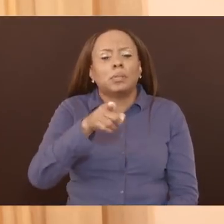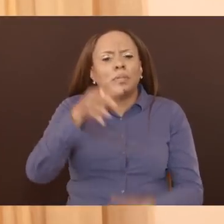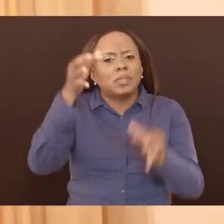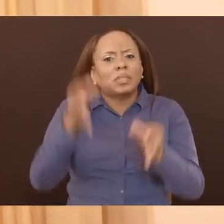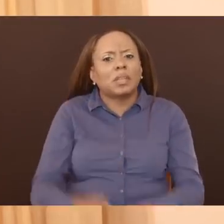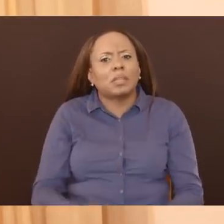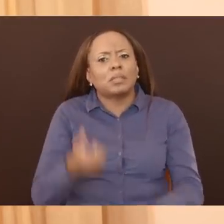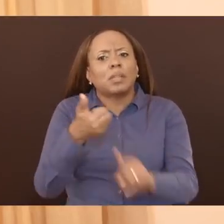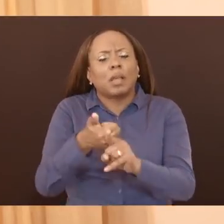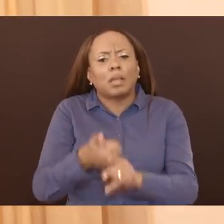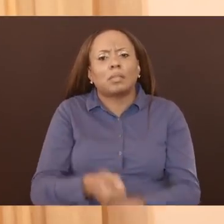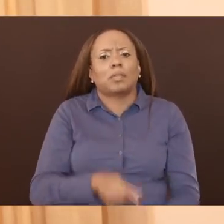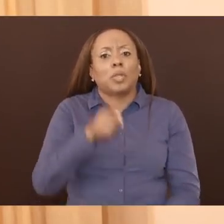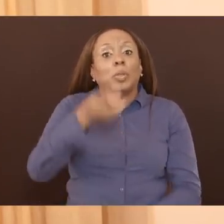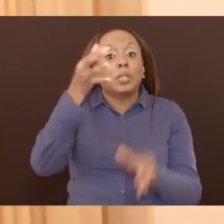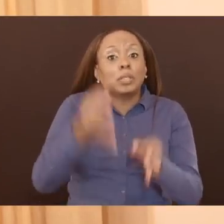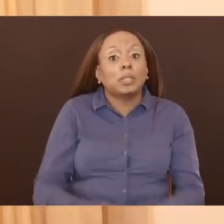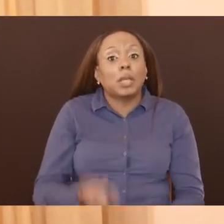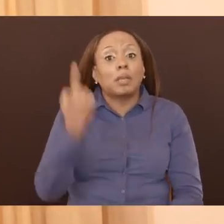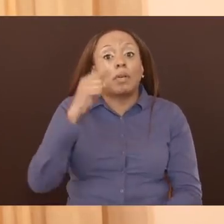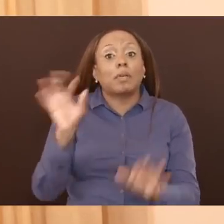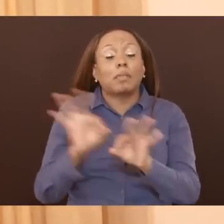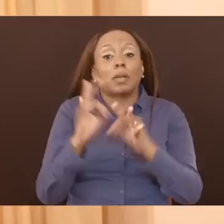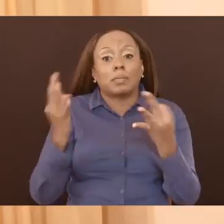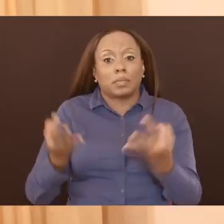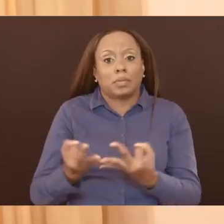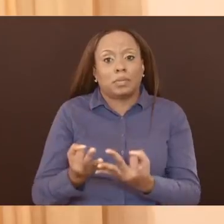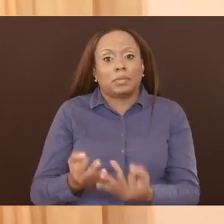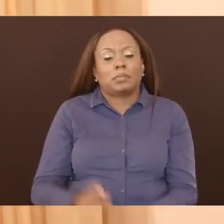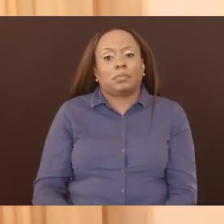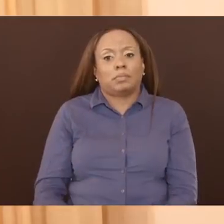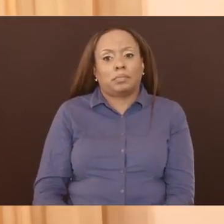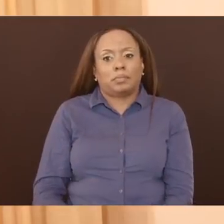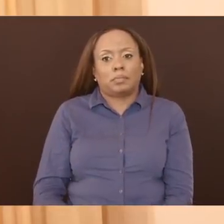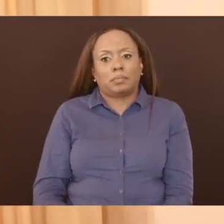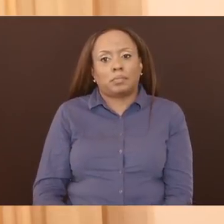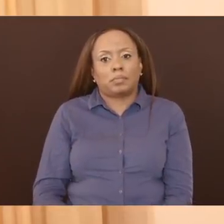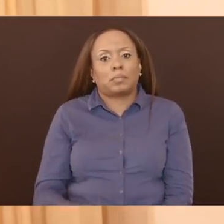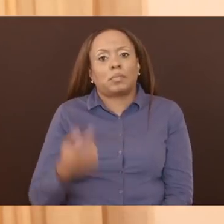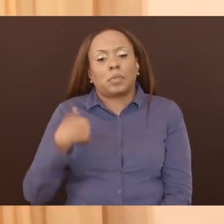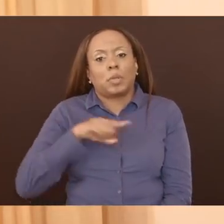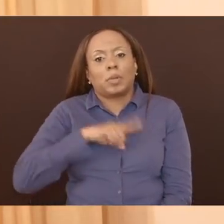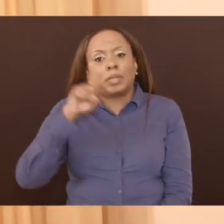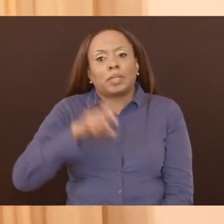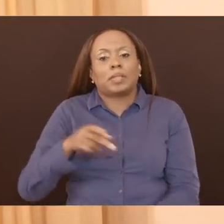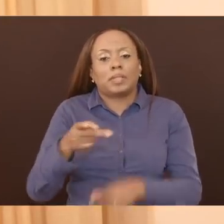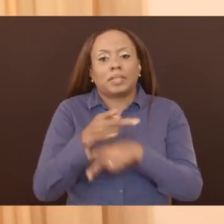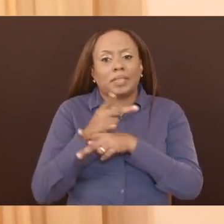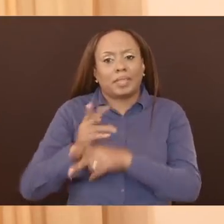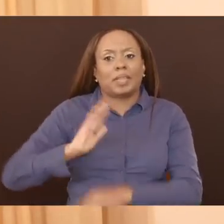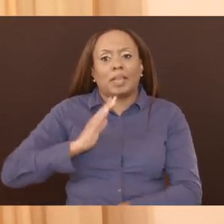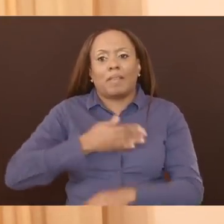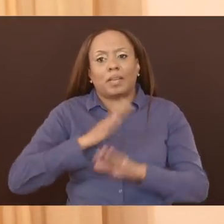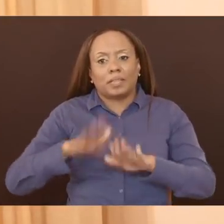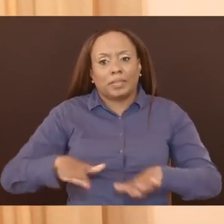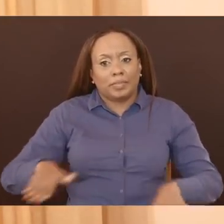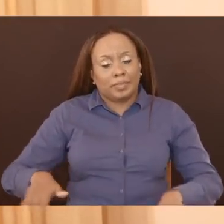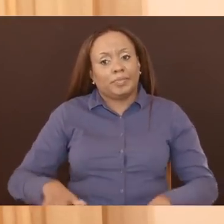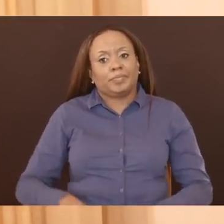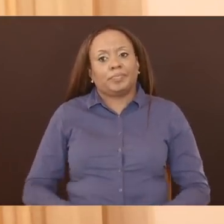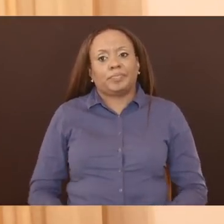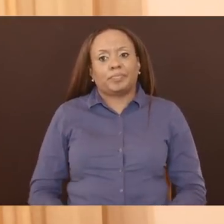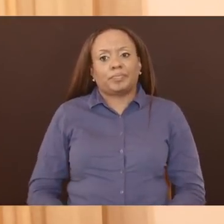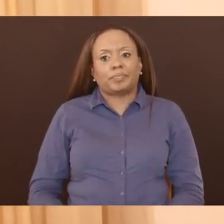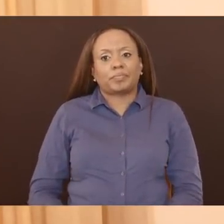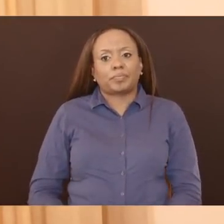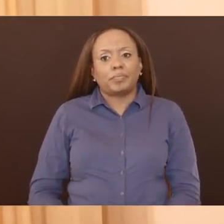for you and your family. And I ask you simply to remember that we need to take care of our children. At the same time,